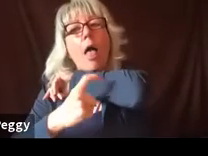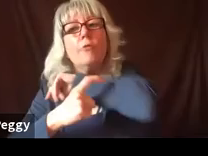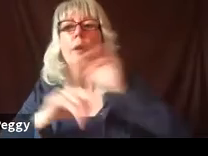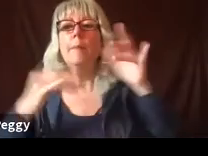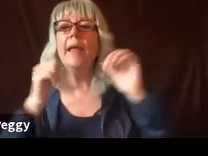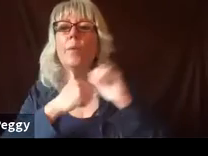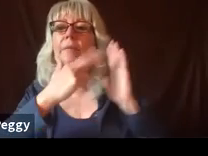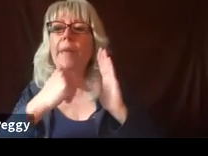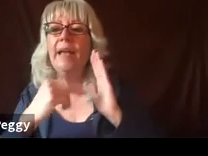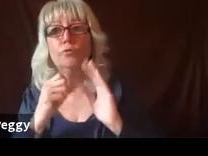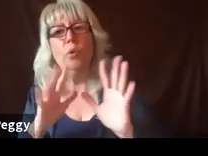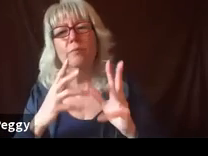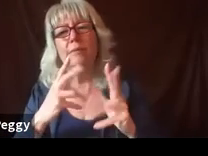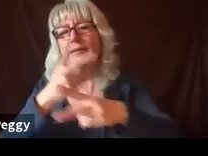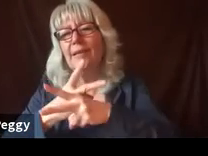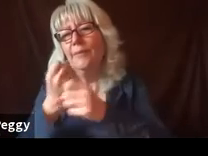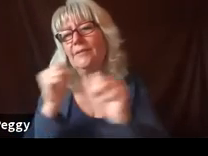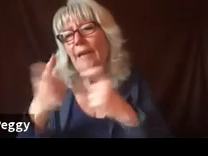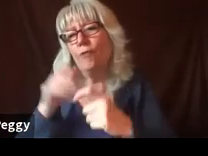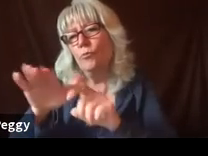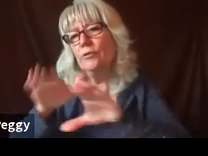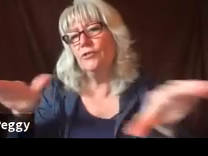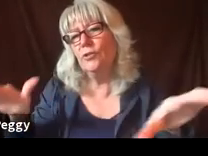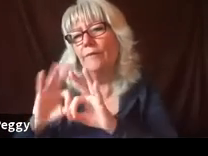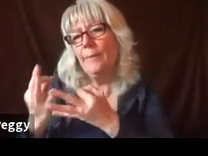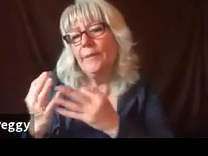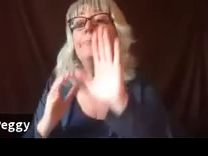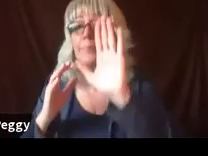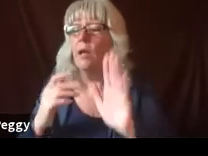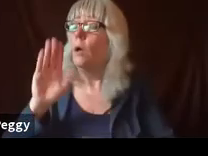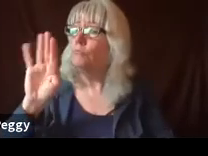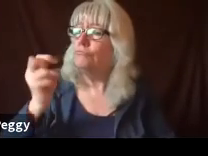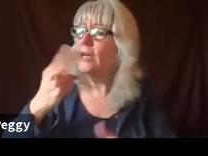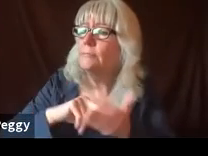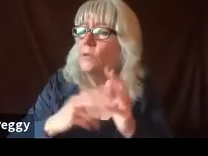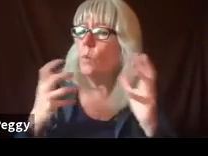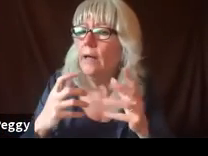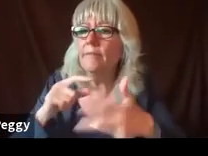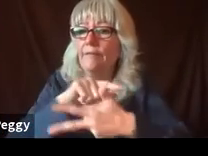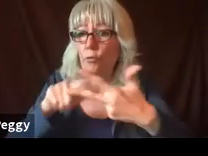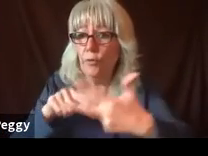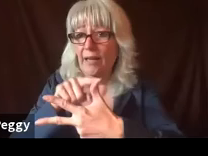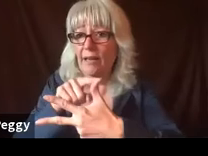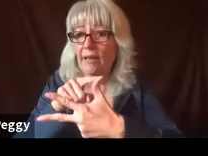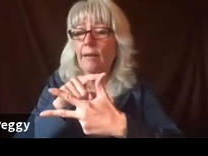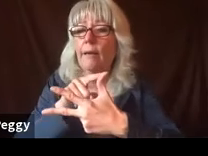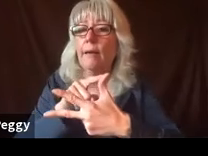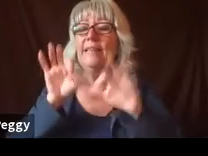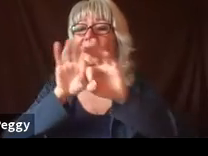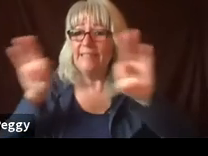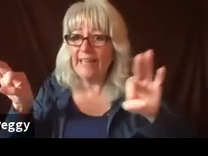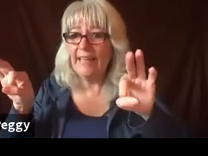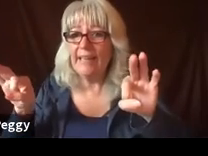Okay, so let's talk about the brushes. So the brushes are a stick, hair, and a piece of